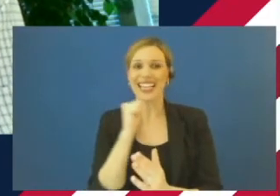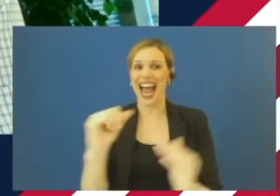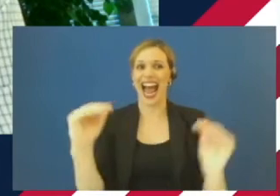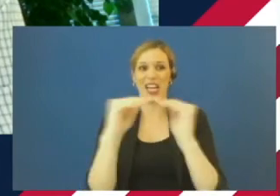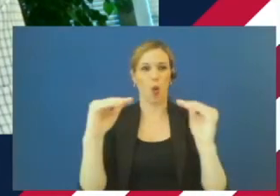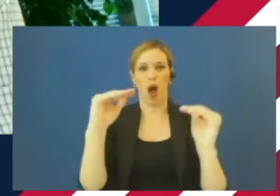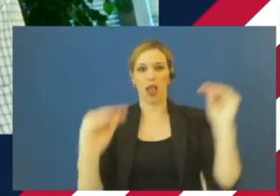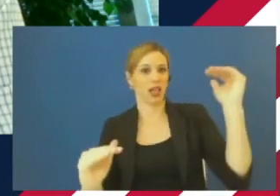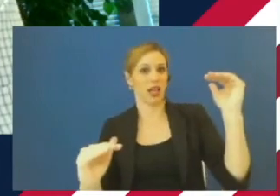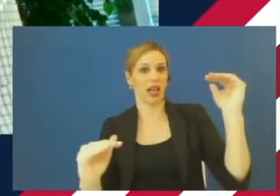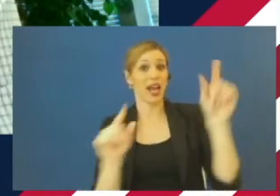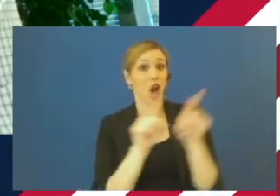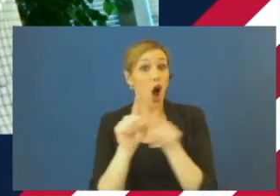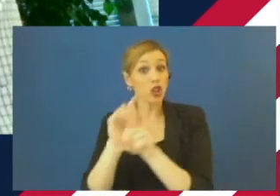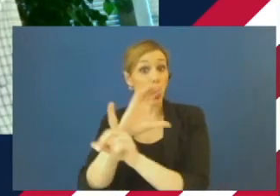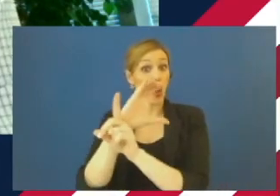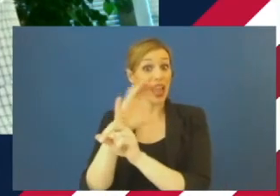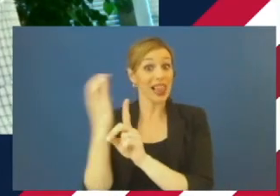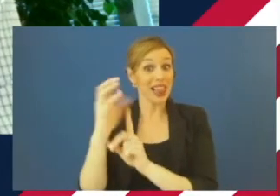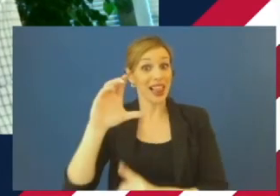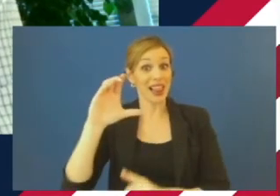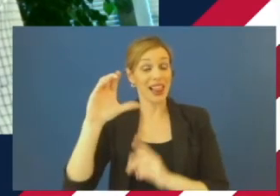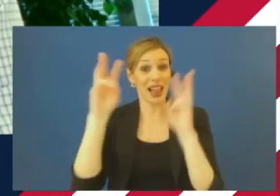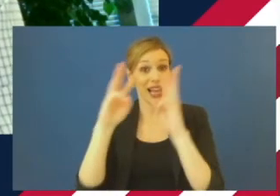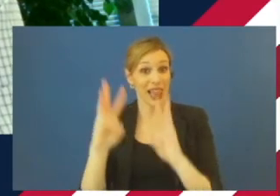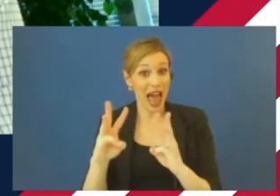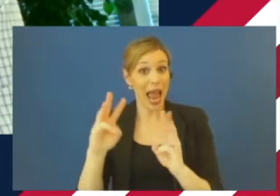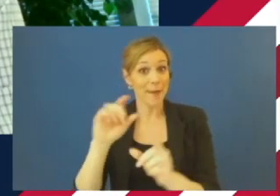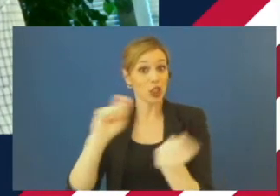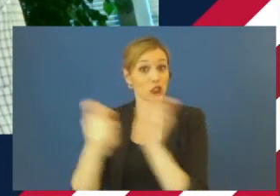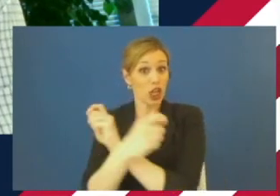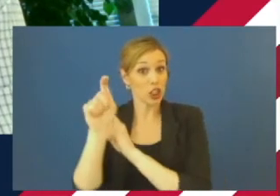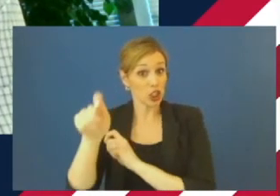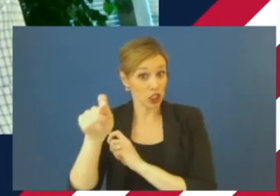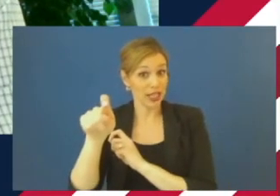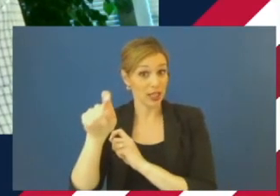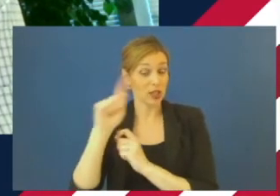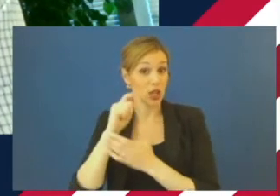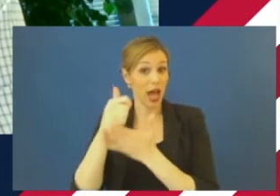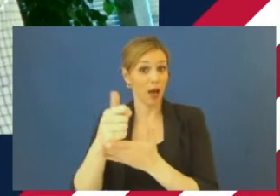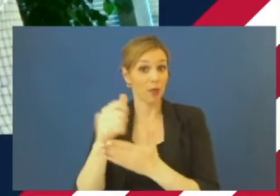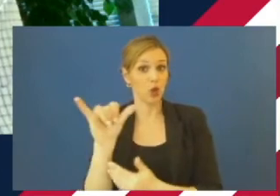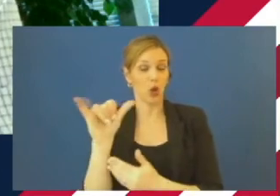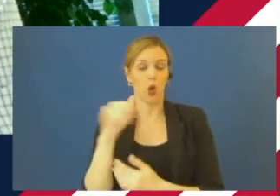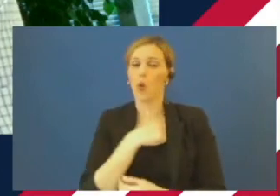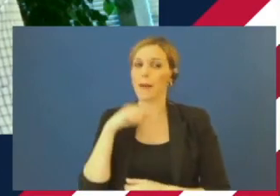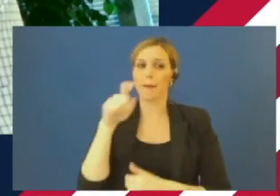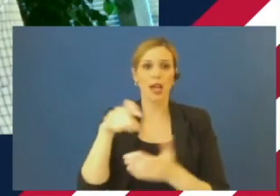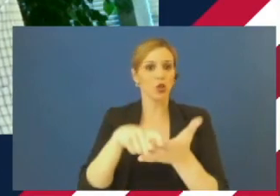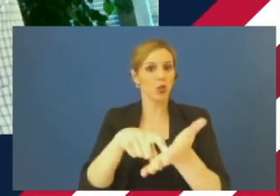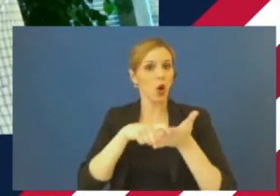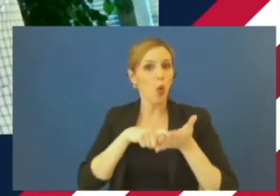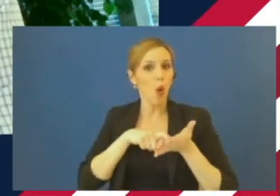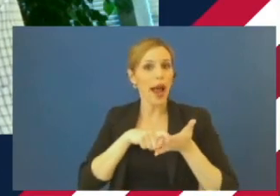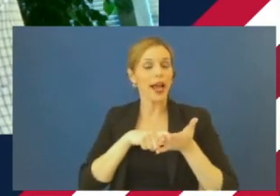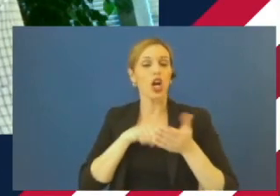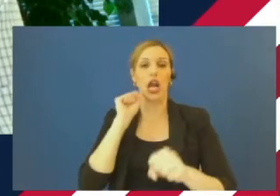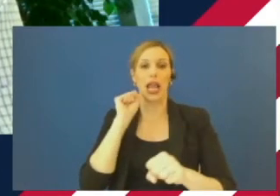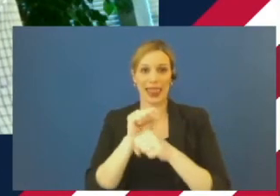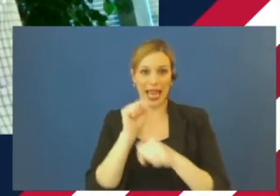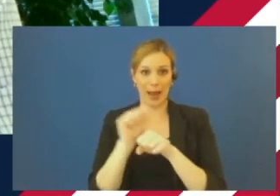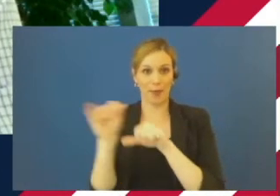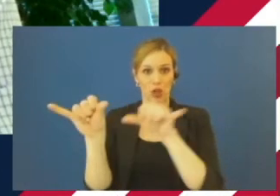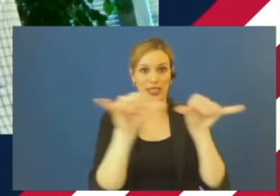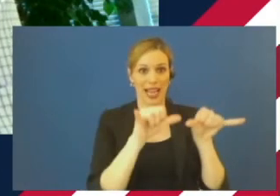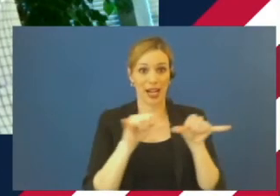on. But this plan has to include labor standards as well. We support the shift away from the old